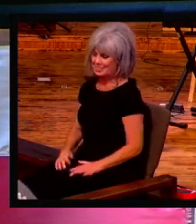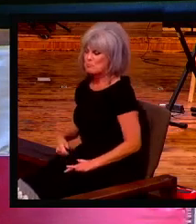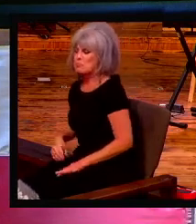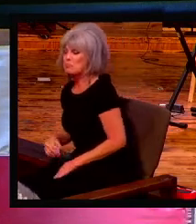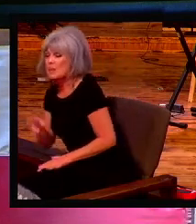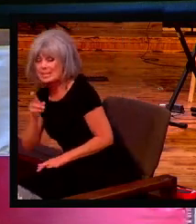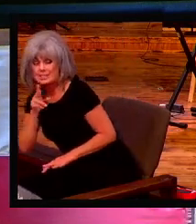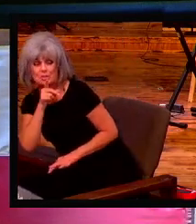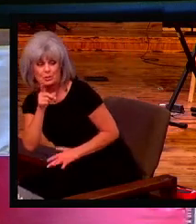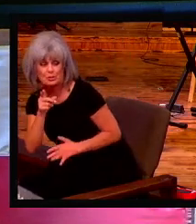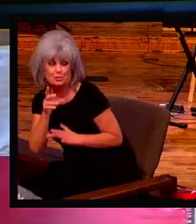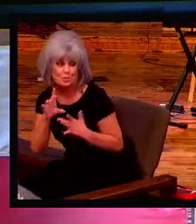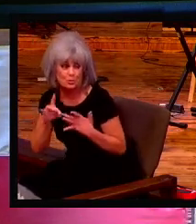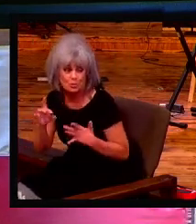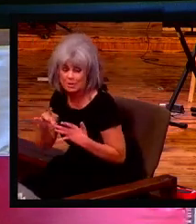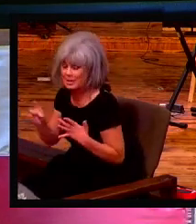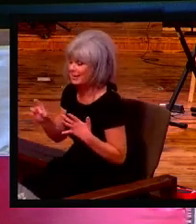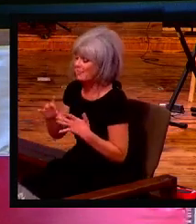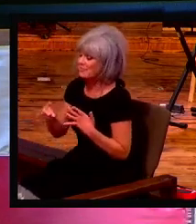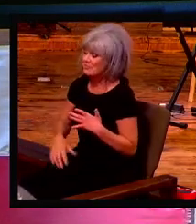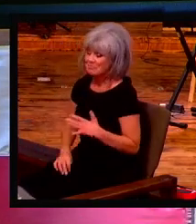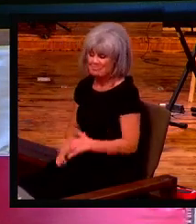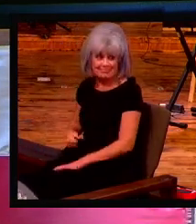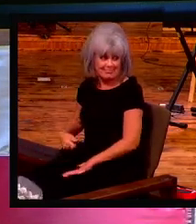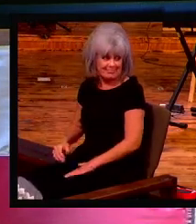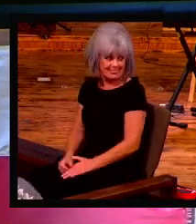True story. I'm not embellishing by any means. Literally,